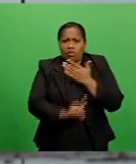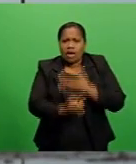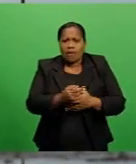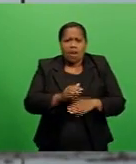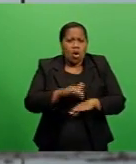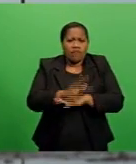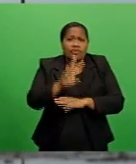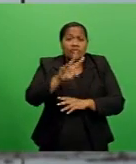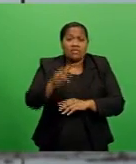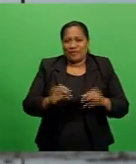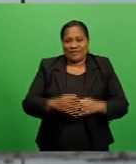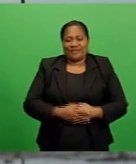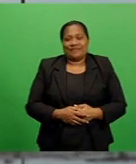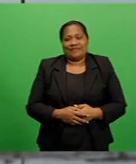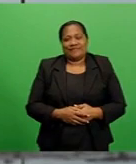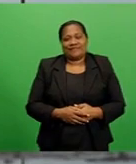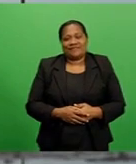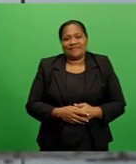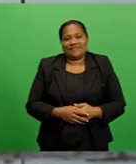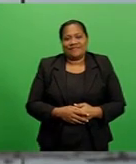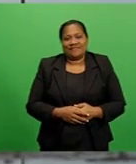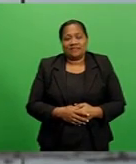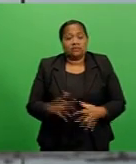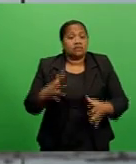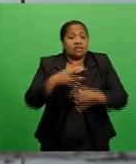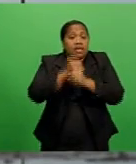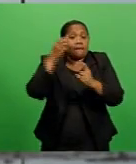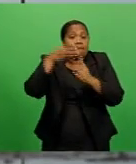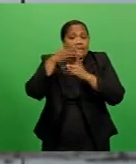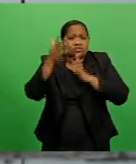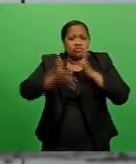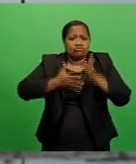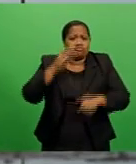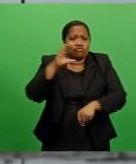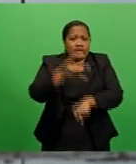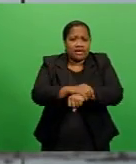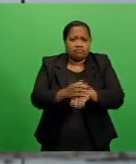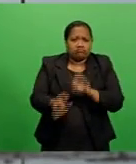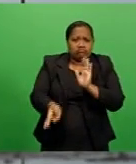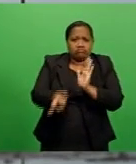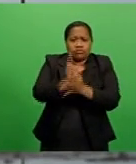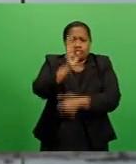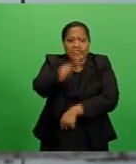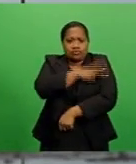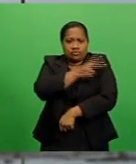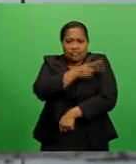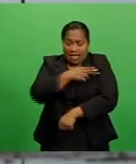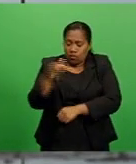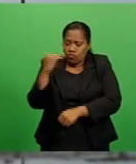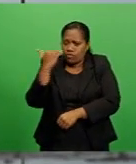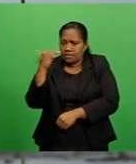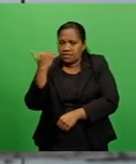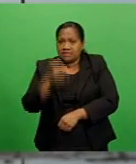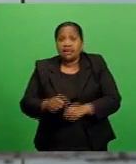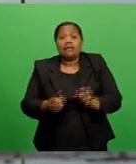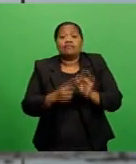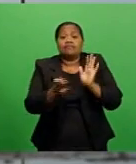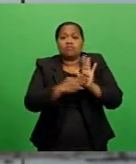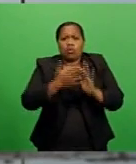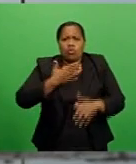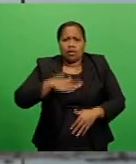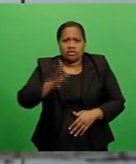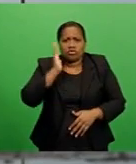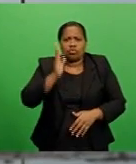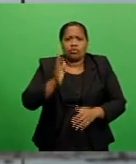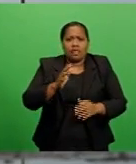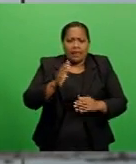the entire world. Recapping our main stories, police review security at exhibit rooms, PM wants schools built